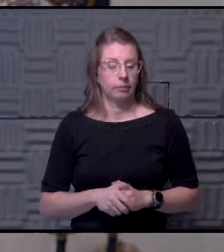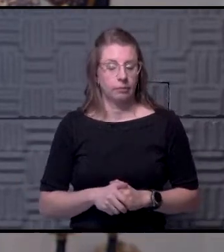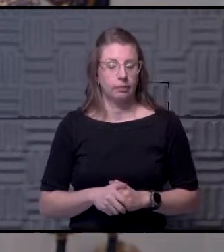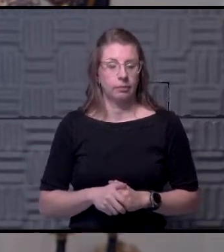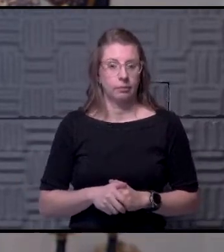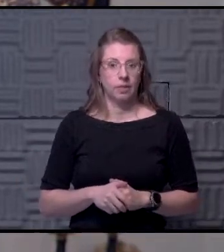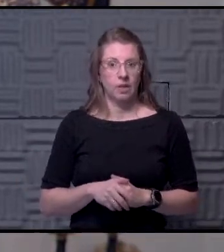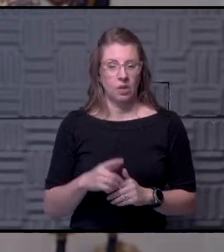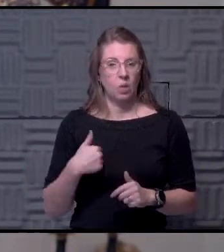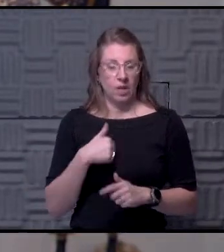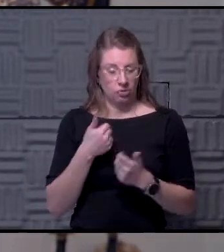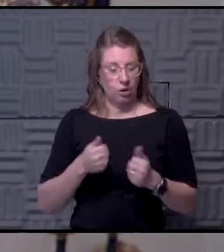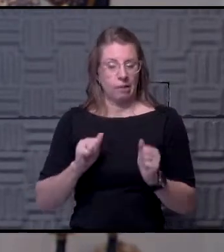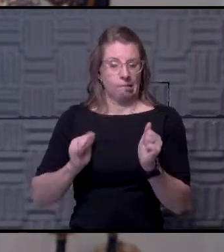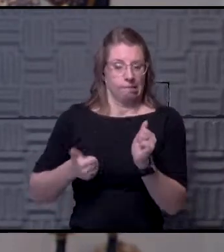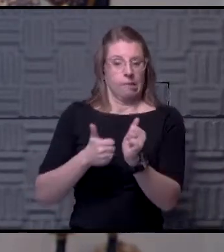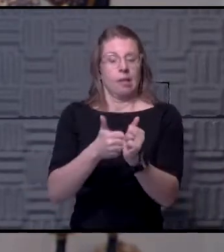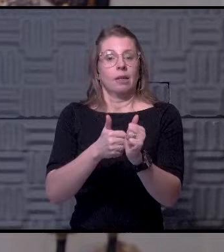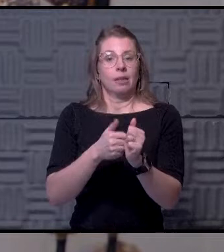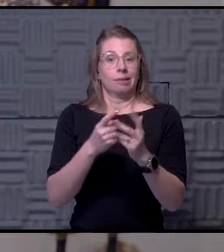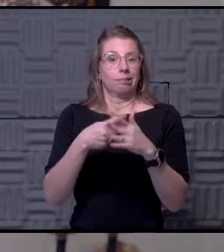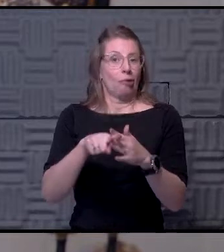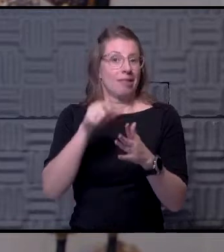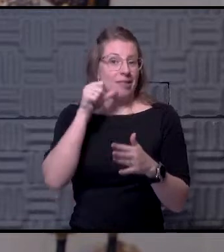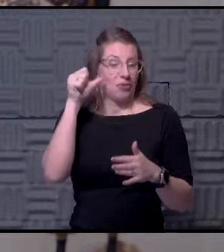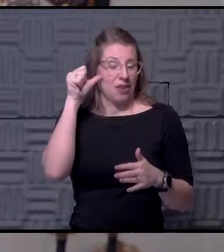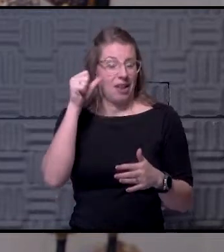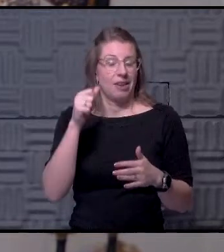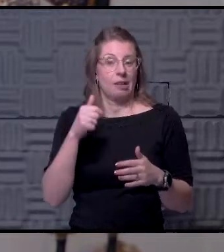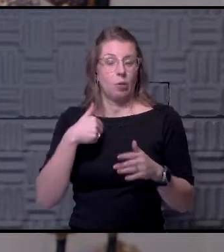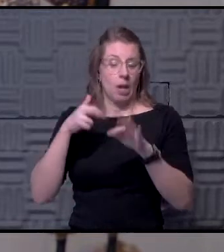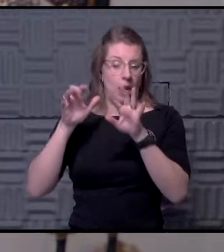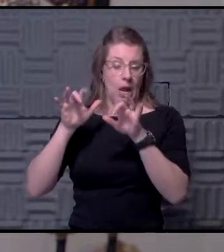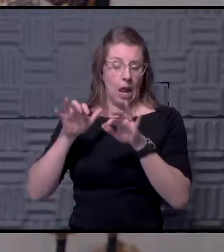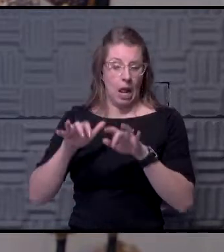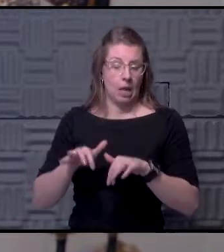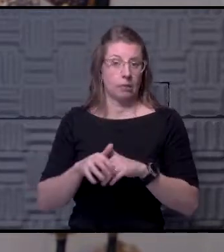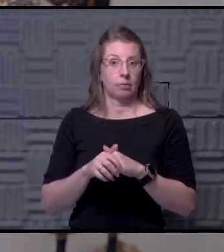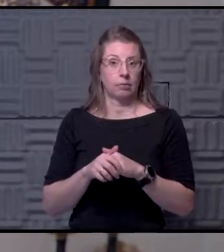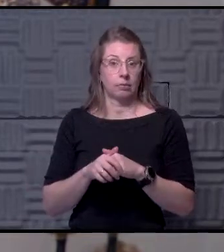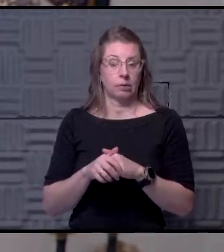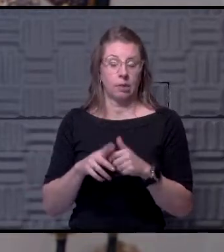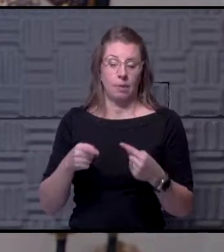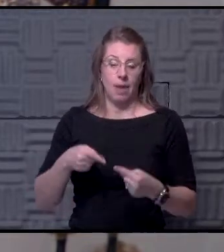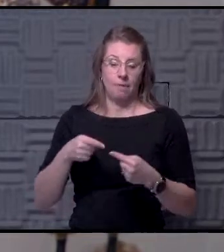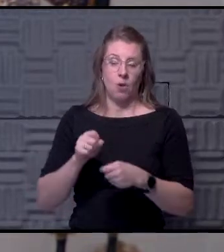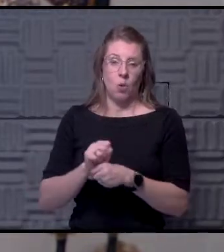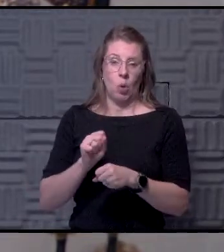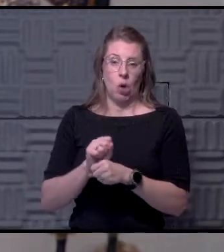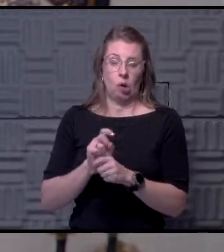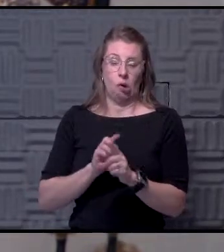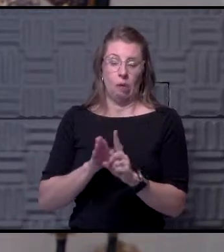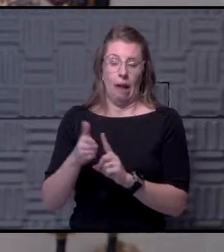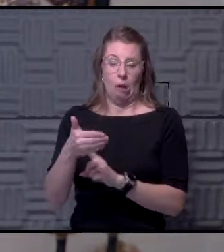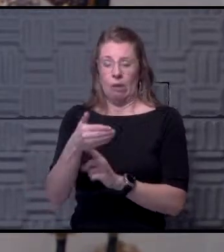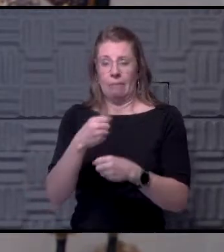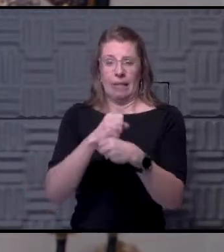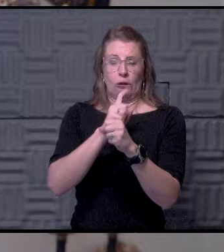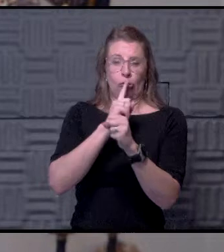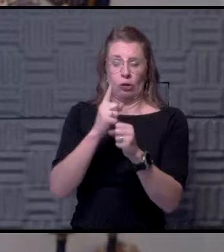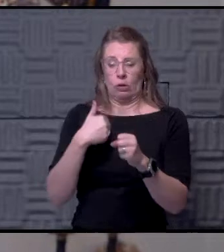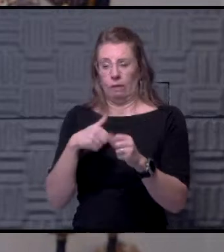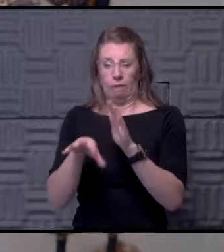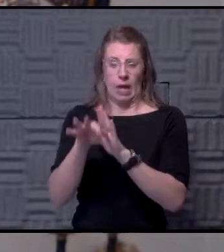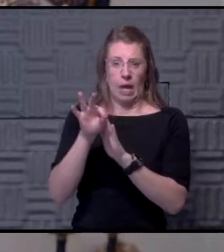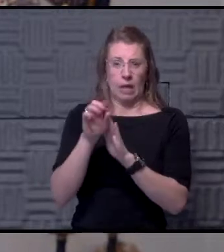what we're working on. Starting yesterday, as a matter of fact, we put in a kind of a painful workaround to make sure that we can find